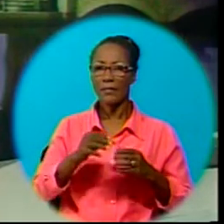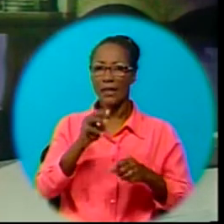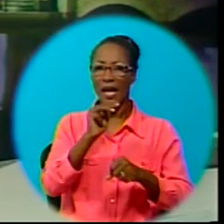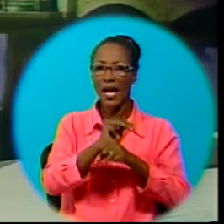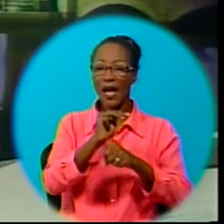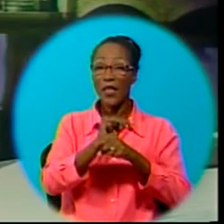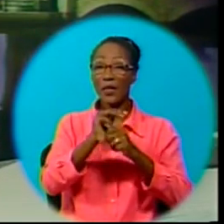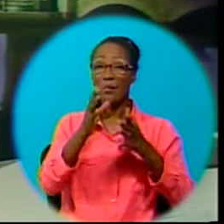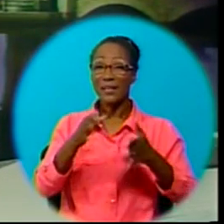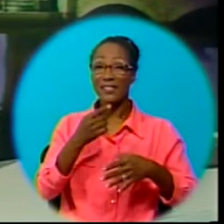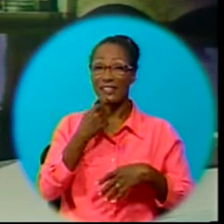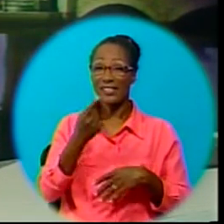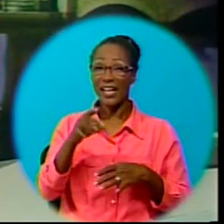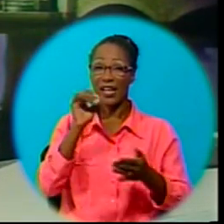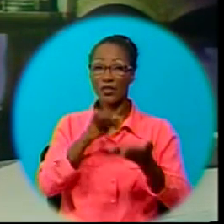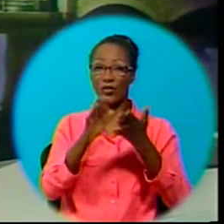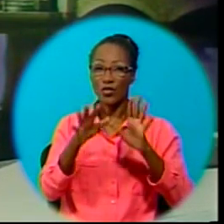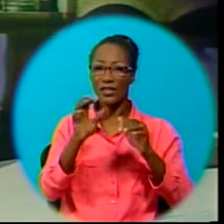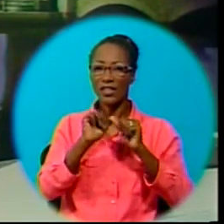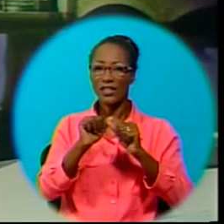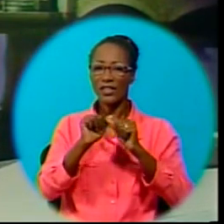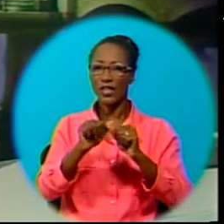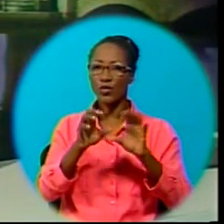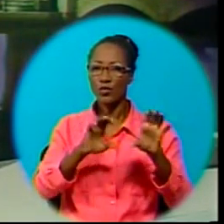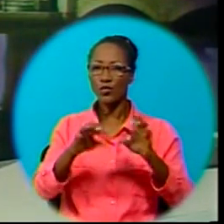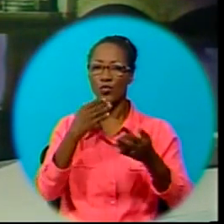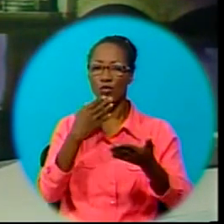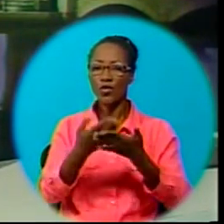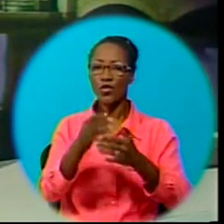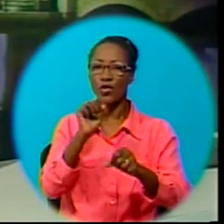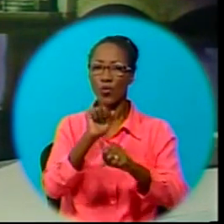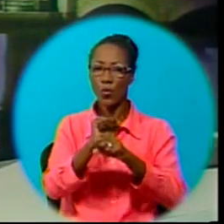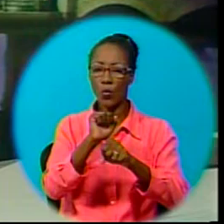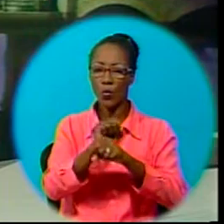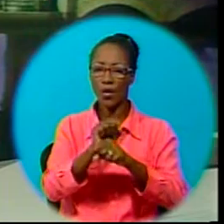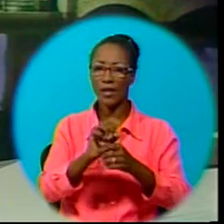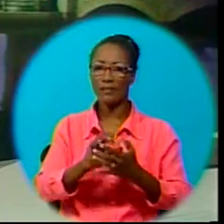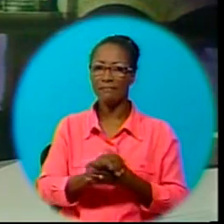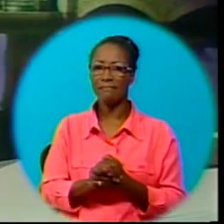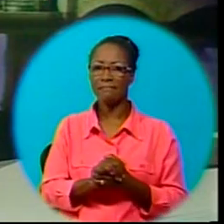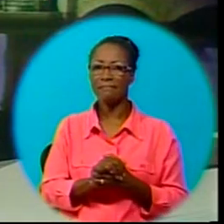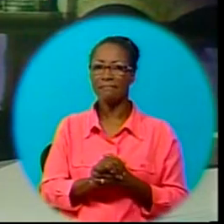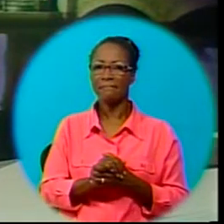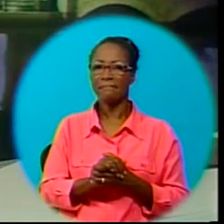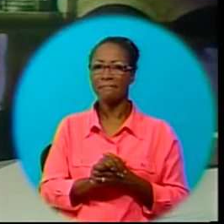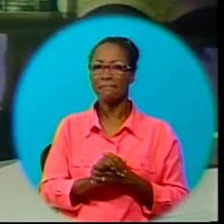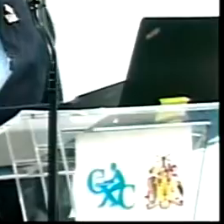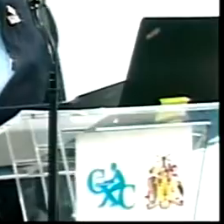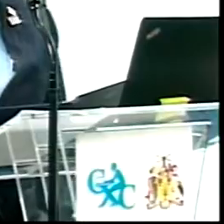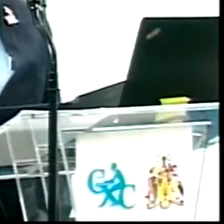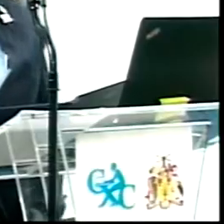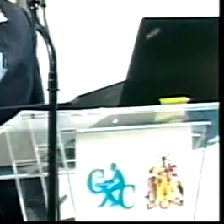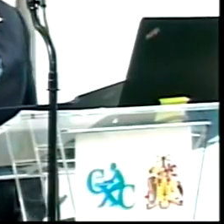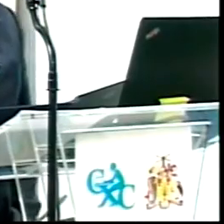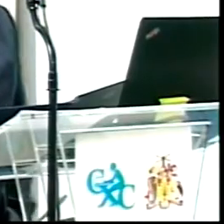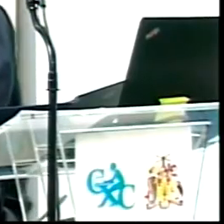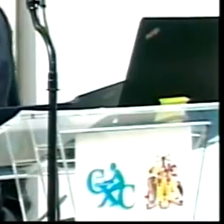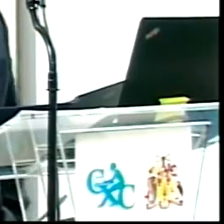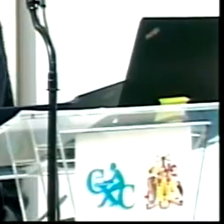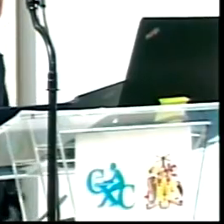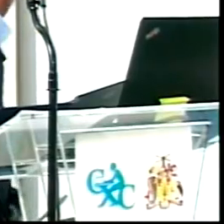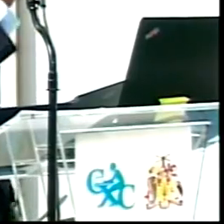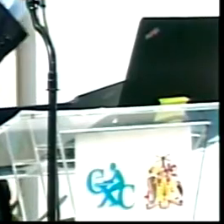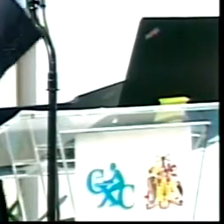minister says that students continue to put in good work and believes that more could still be done. Good work is being